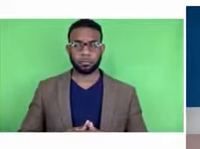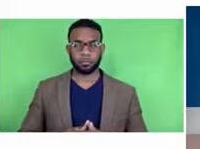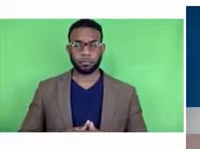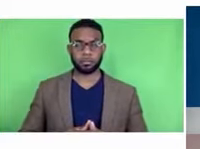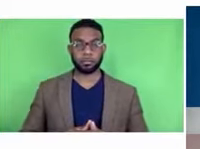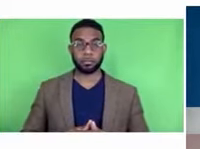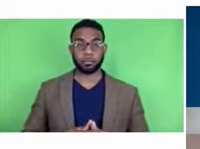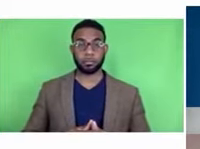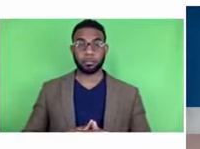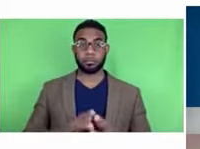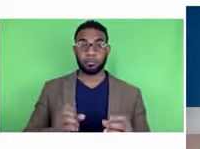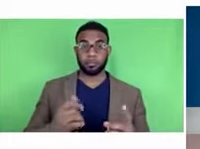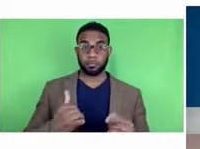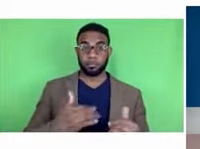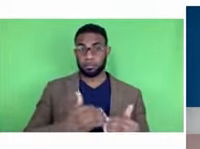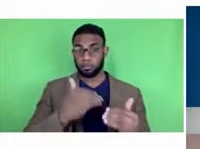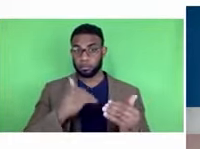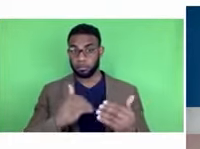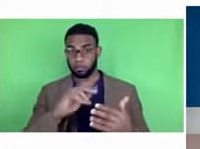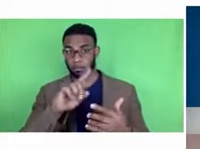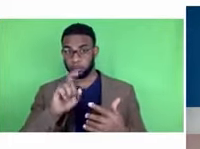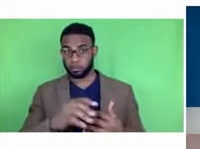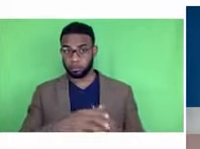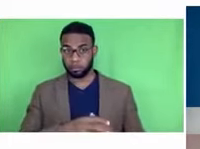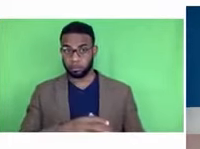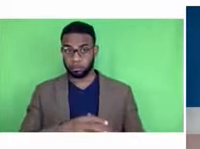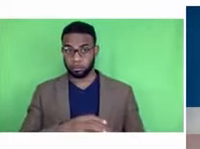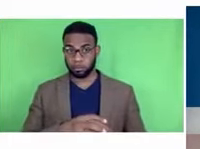Okay. So we'll move on to the next question.